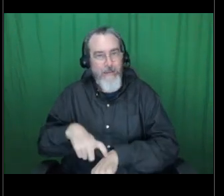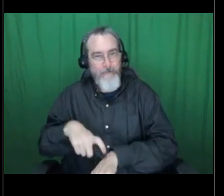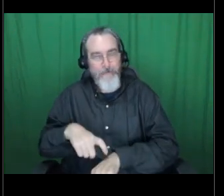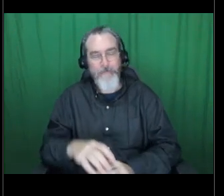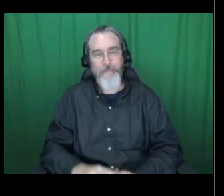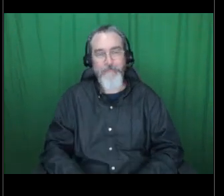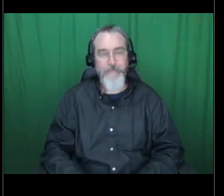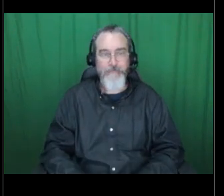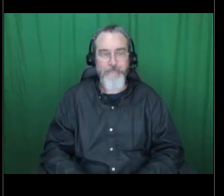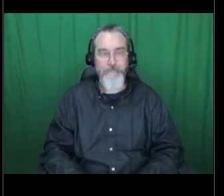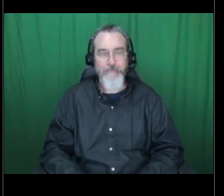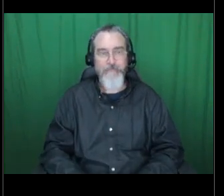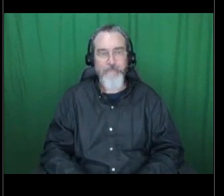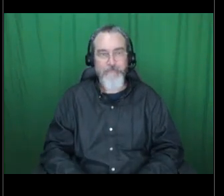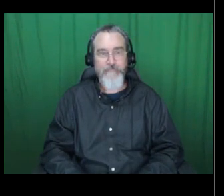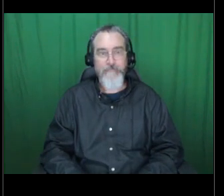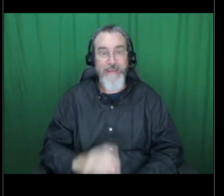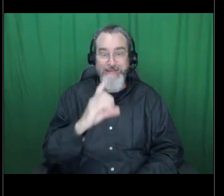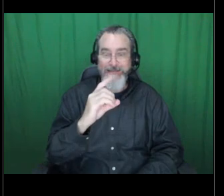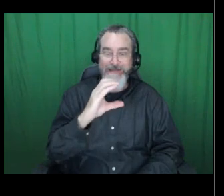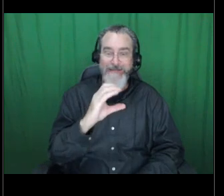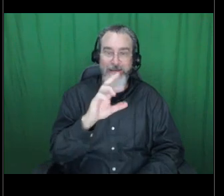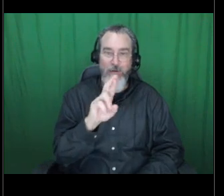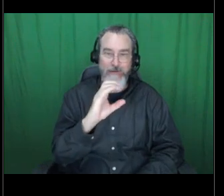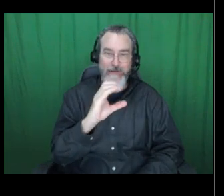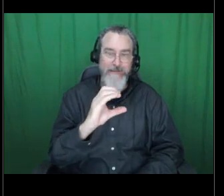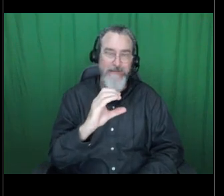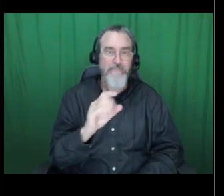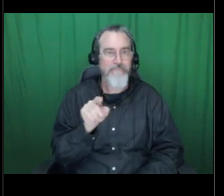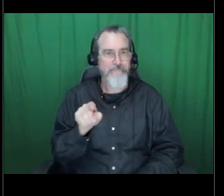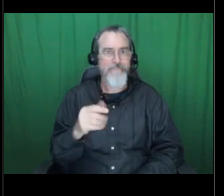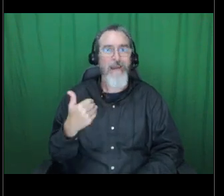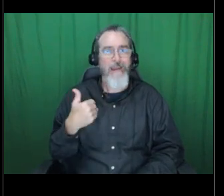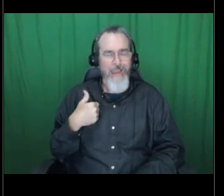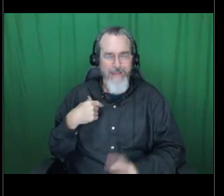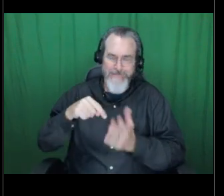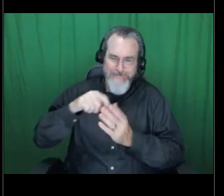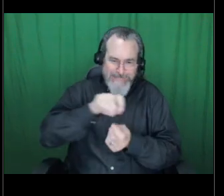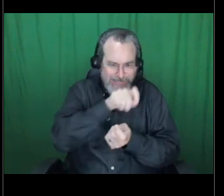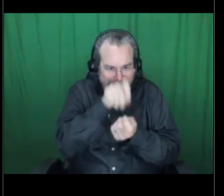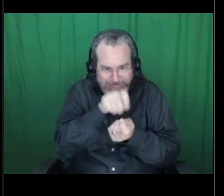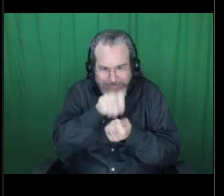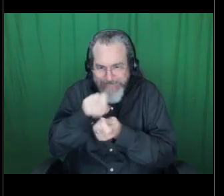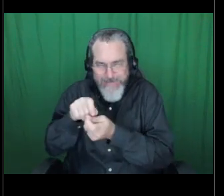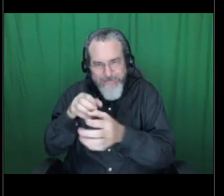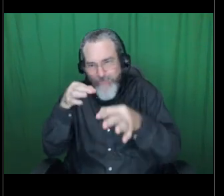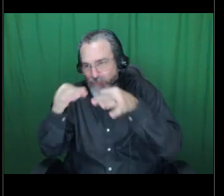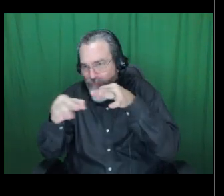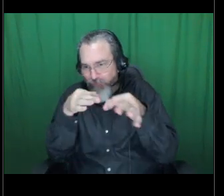The DCRC provides comprehensive and detailed instructions,